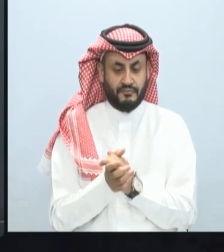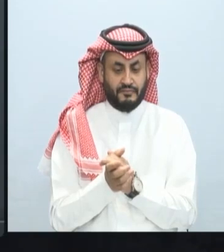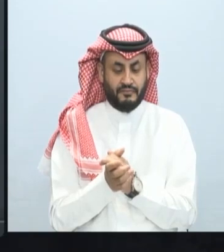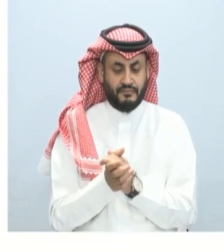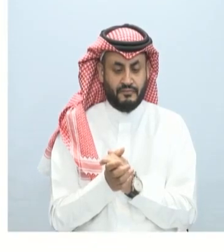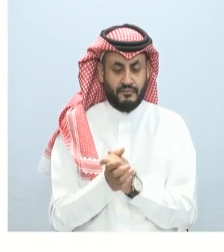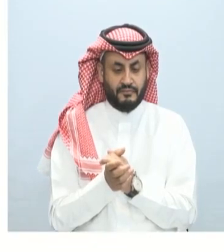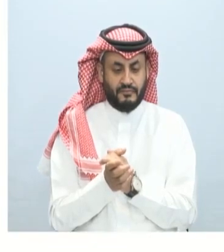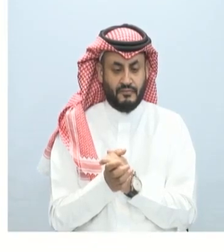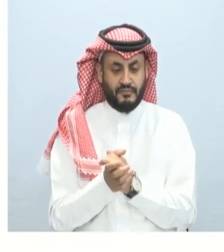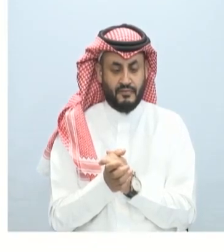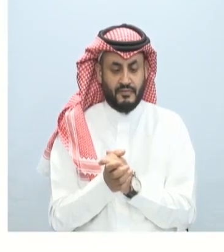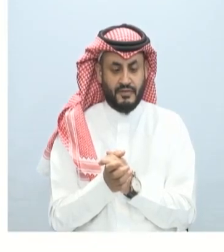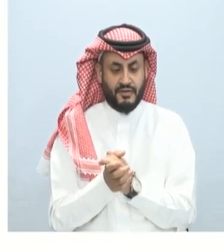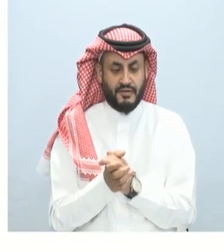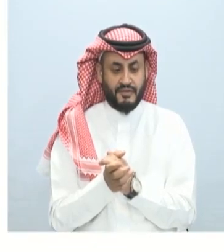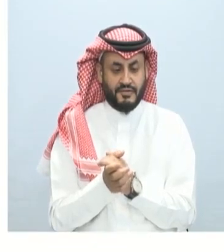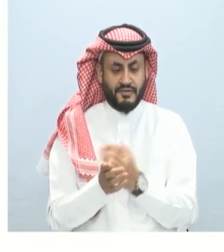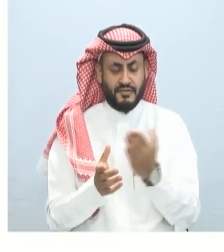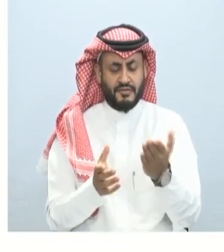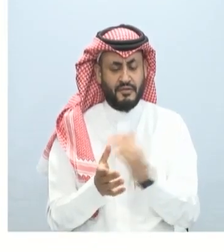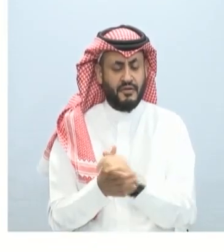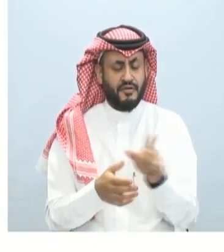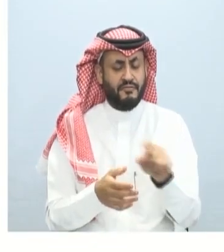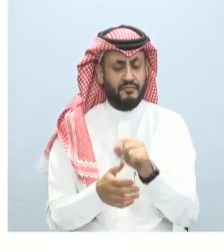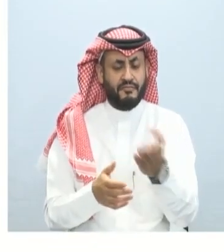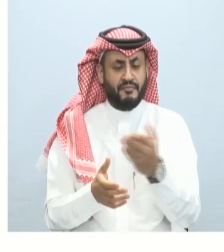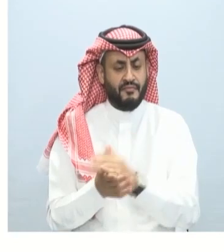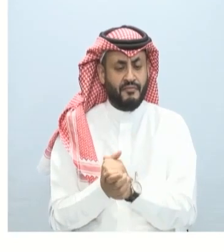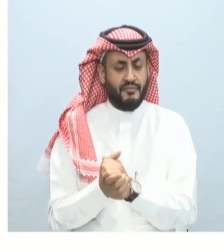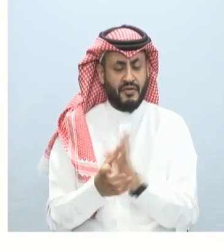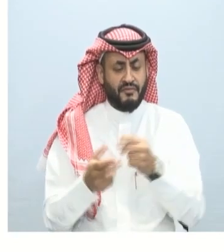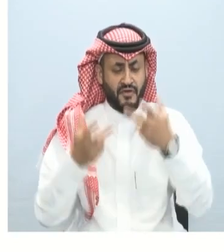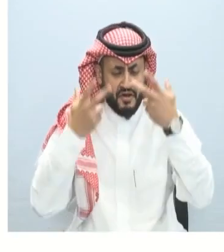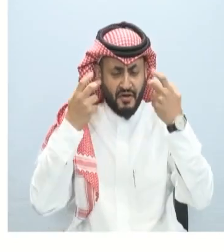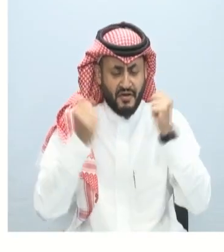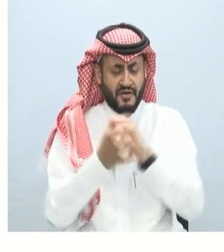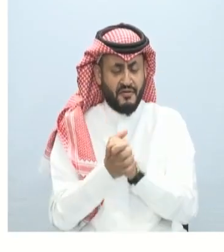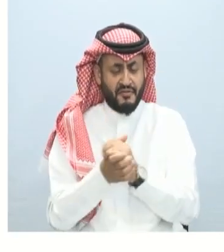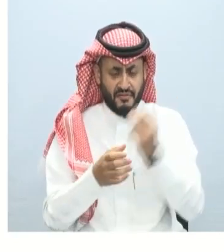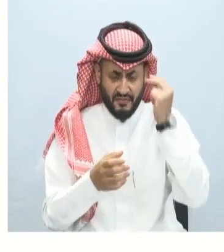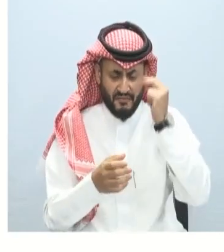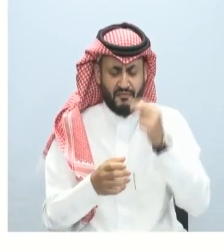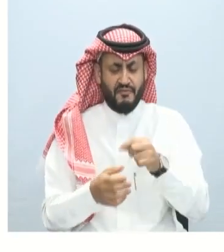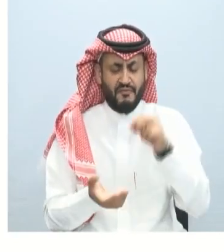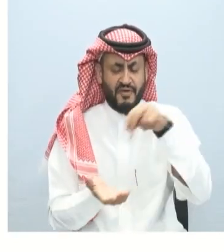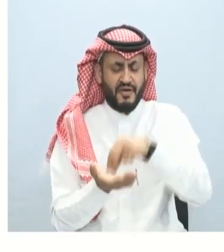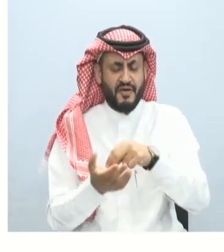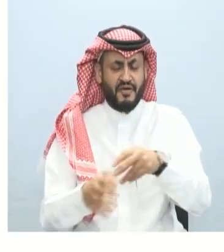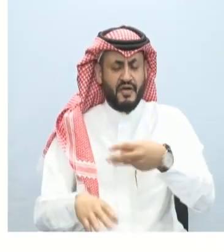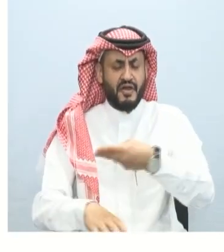different structures. Now, for example here, I do think scientists will have found a cure for